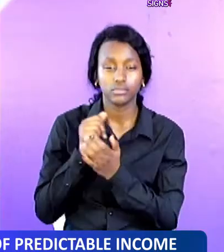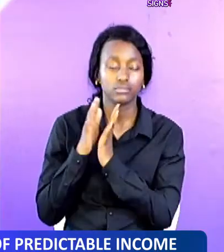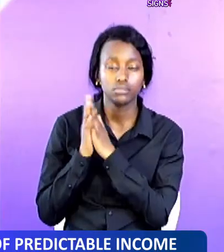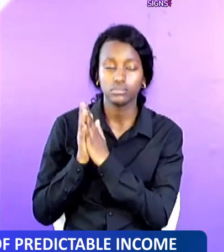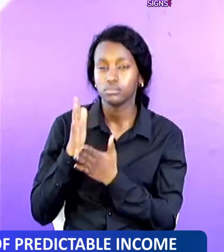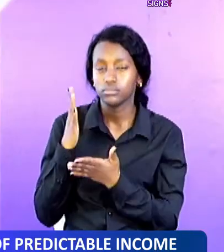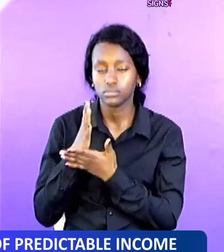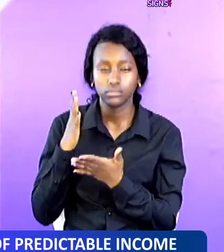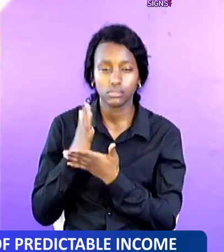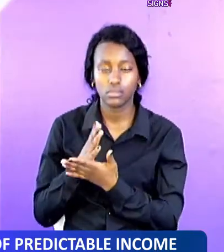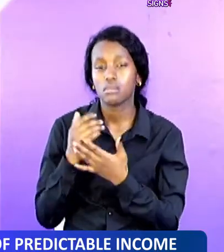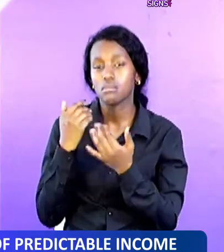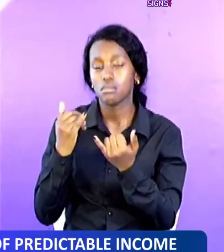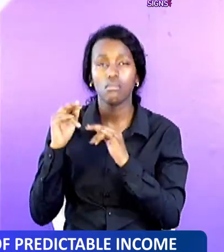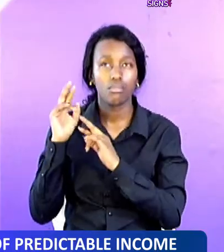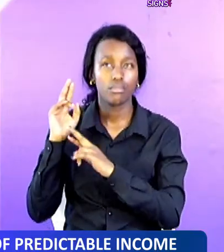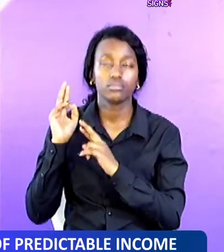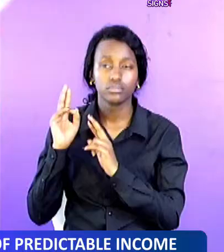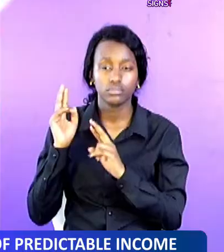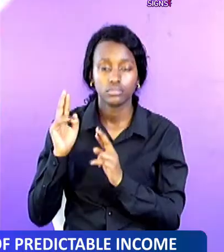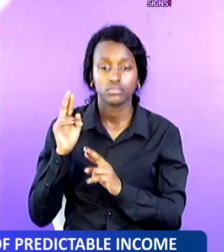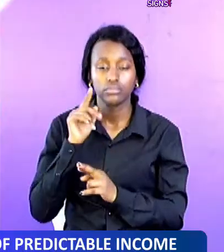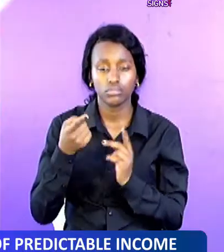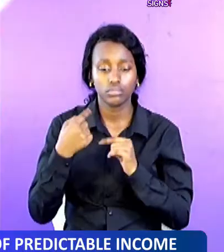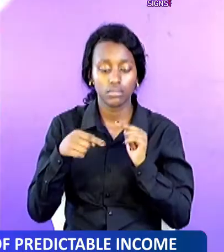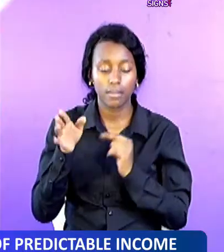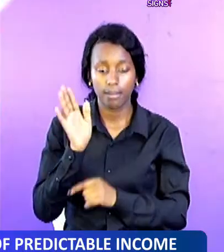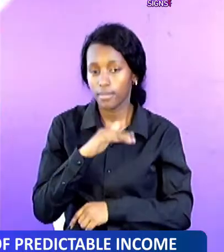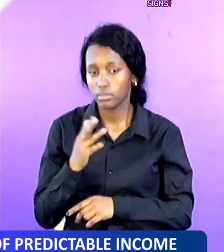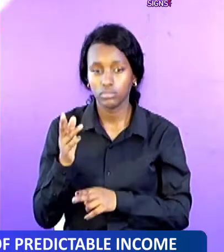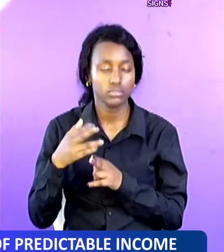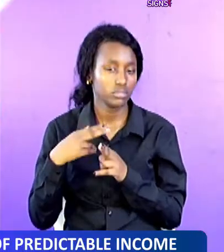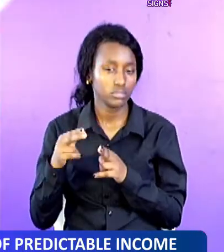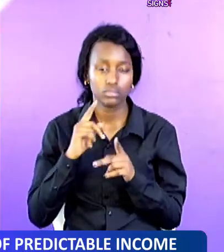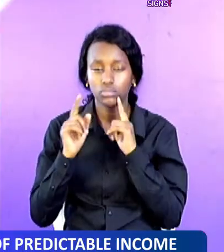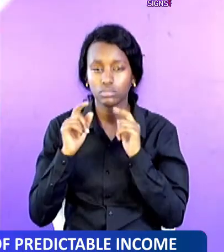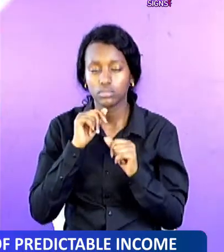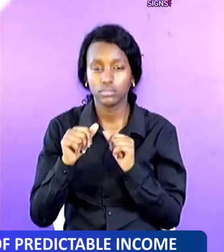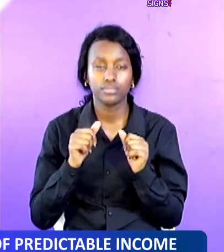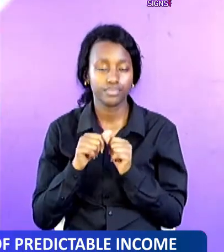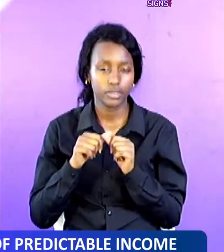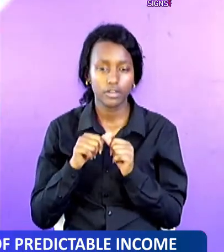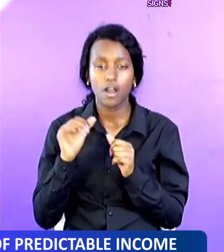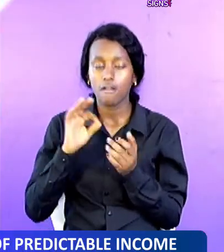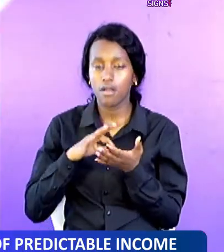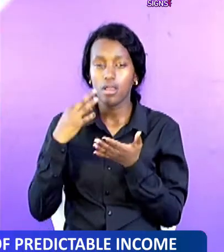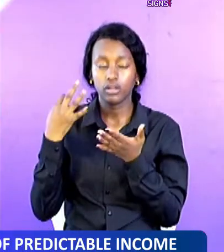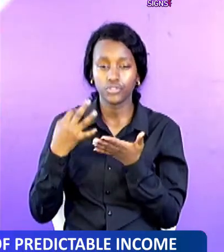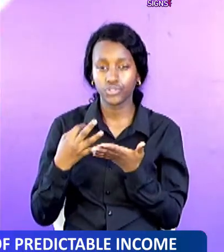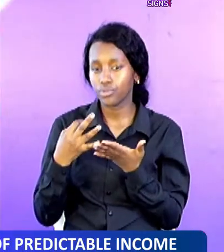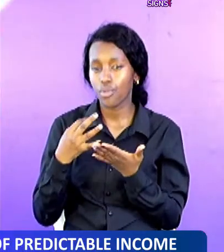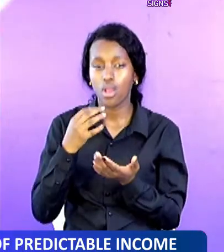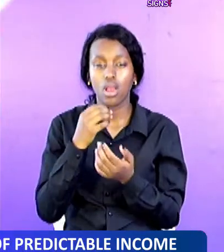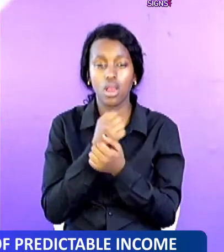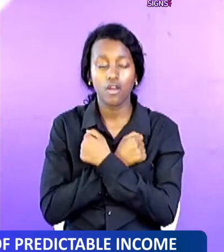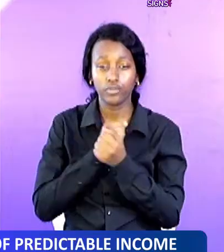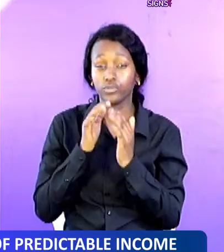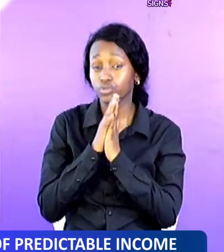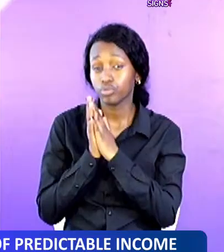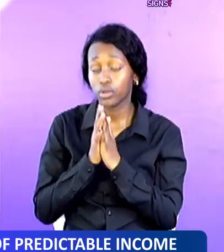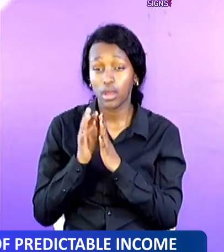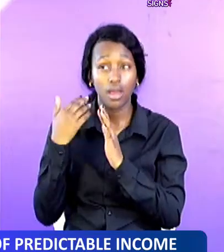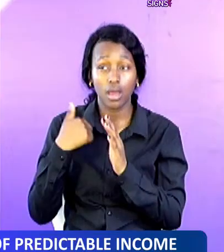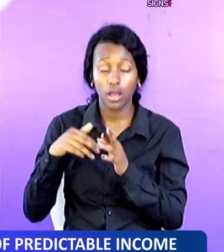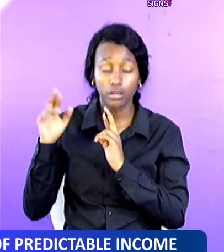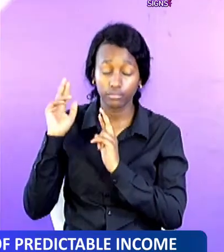All right. We hope that you will embark onto that financial love story. And Mr. Gitau, we are with you next